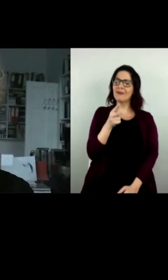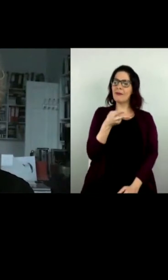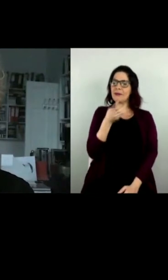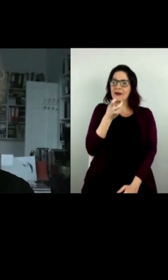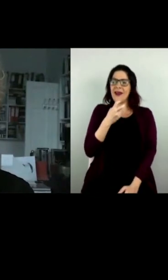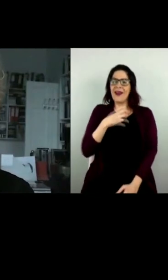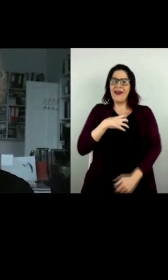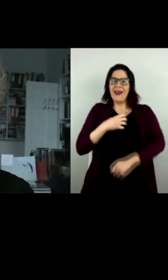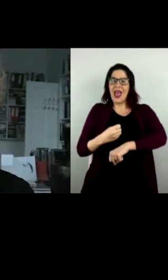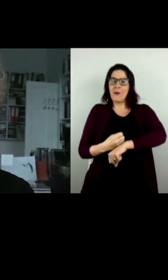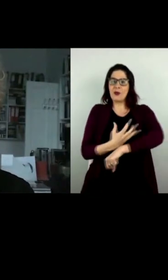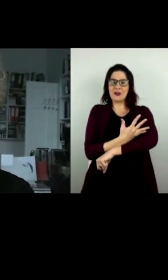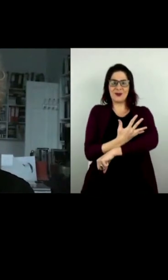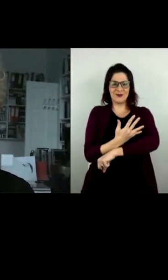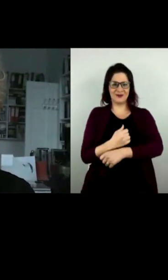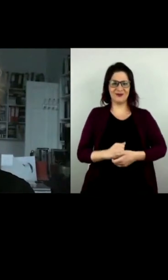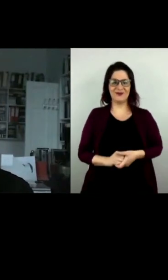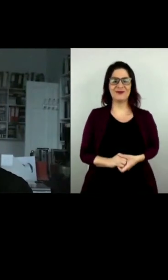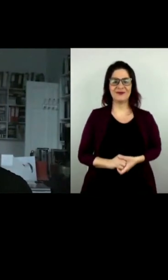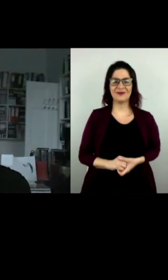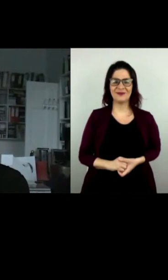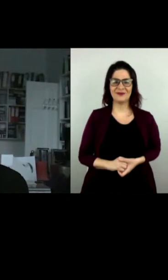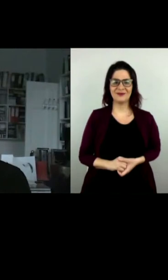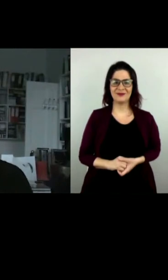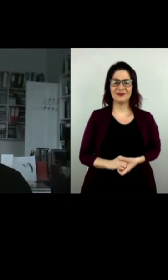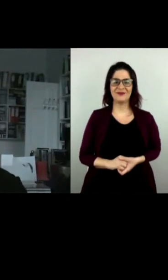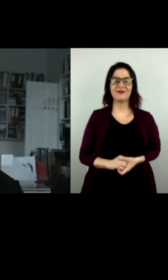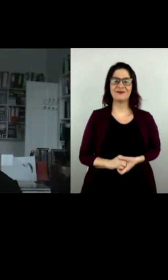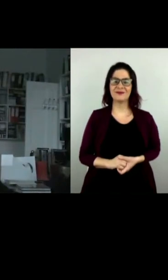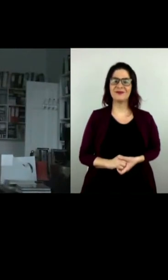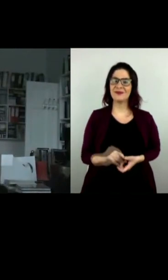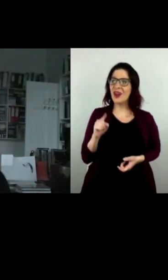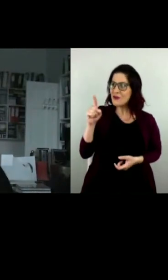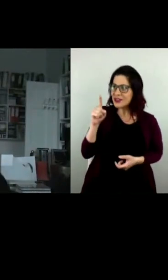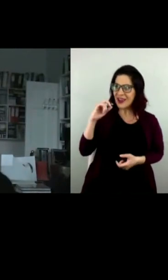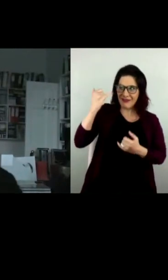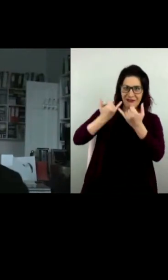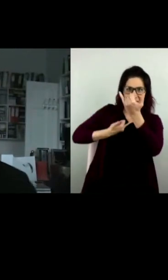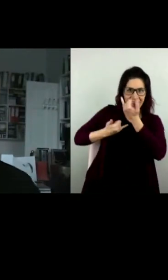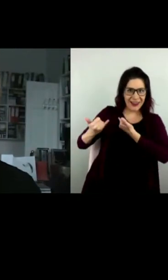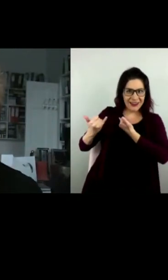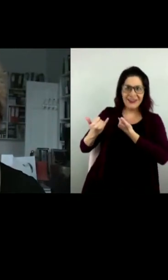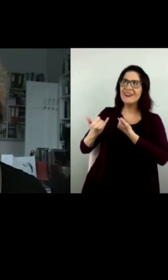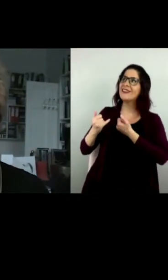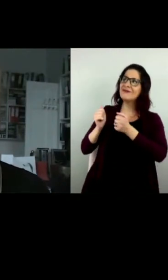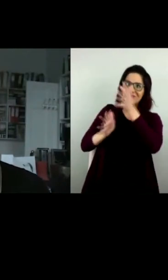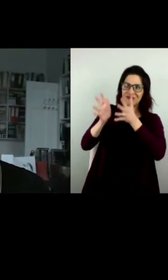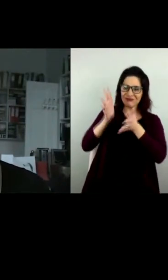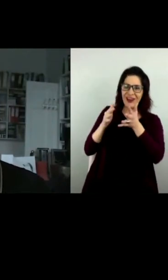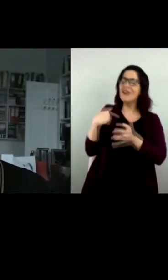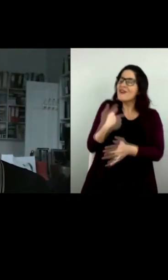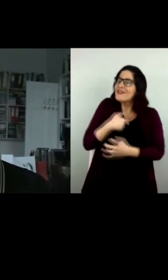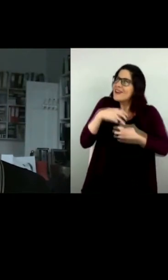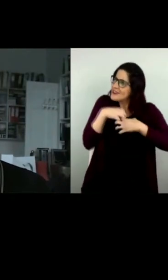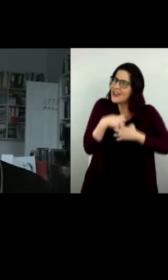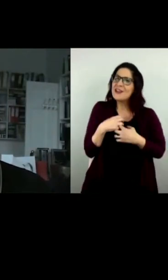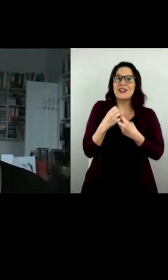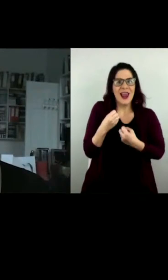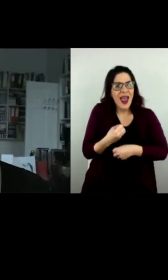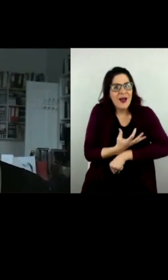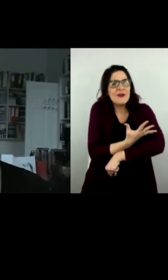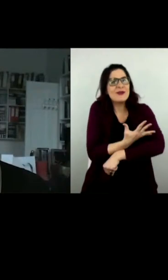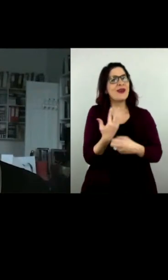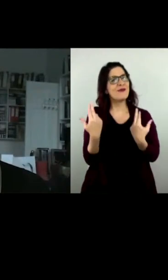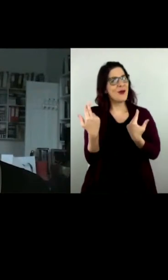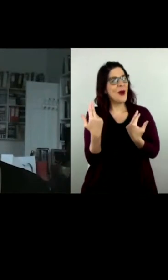Oh, that's exactly the feeling we had when we listened to your voice. I think this is a good beginning. Mark came up with